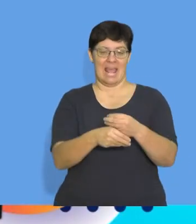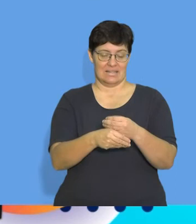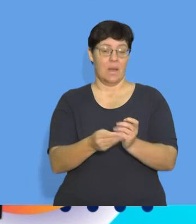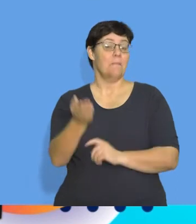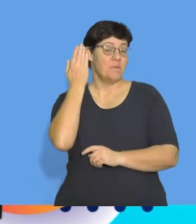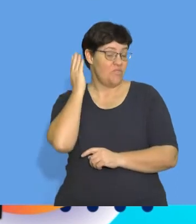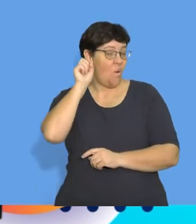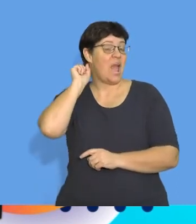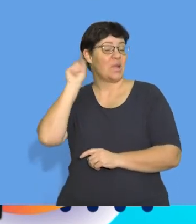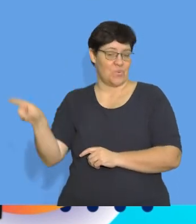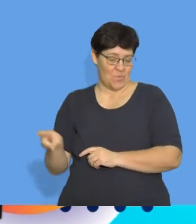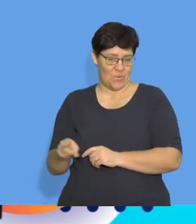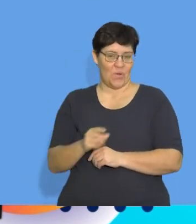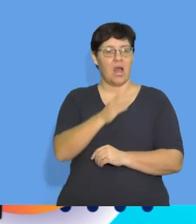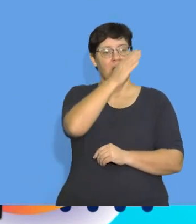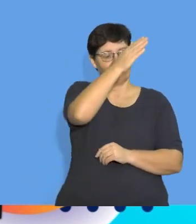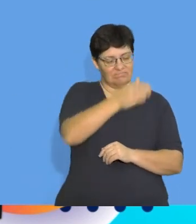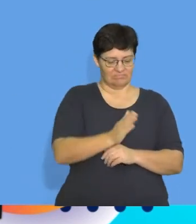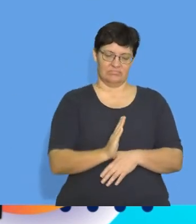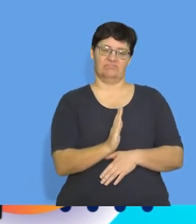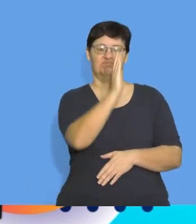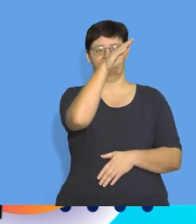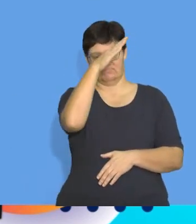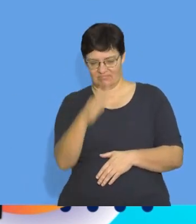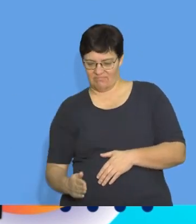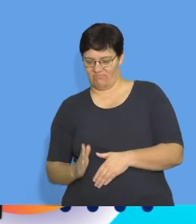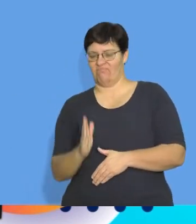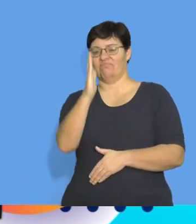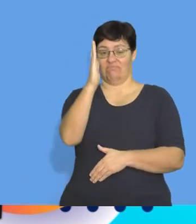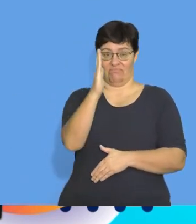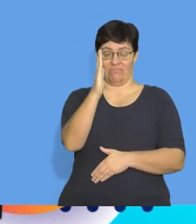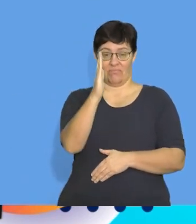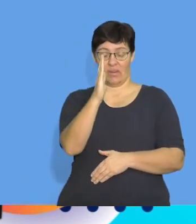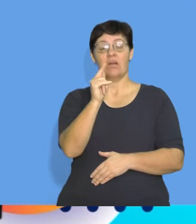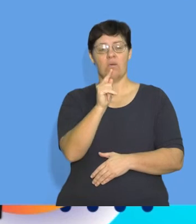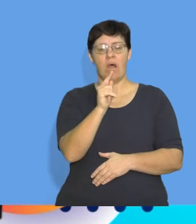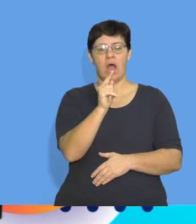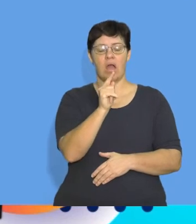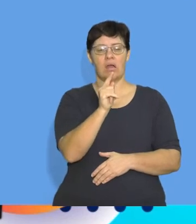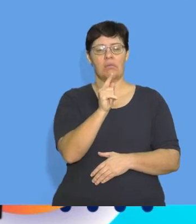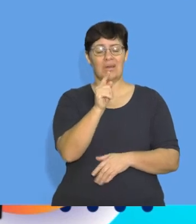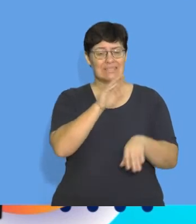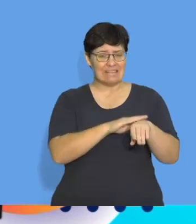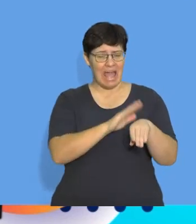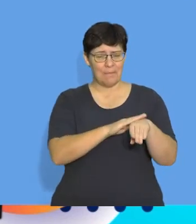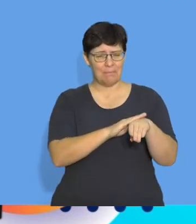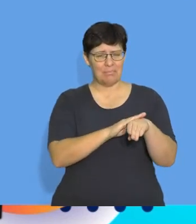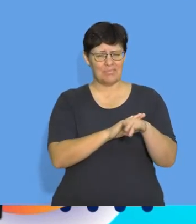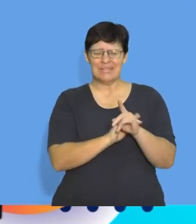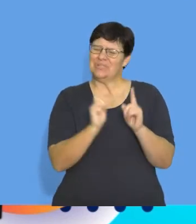ignored it when we drew the velocity time graphs before because generally it's really, really short.